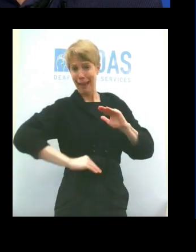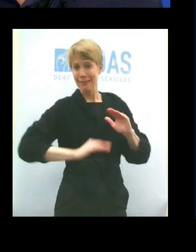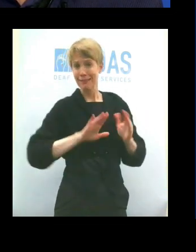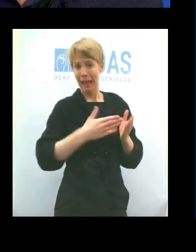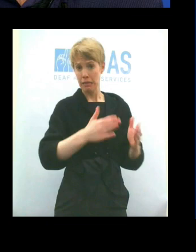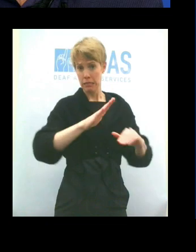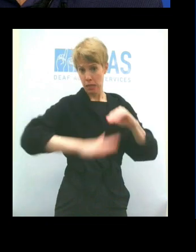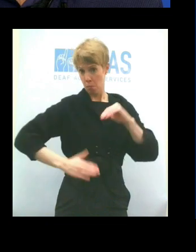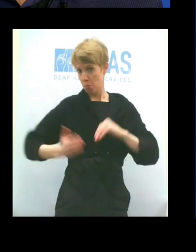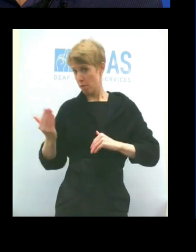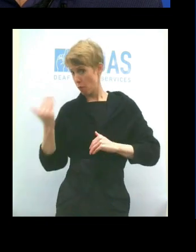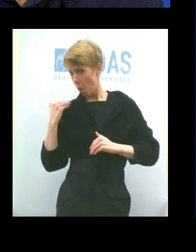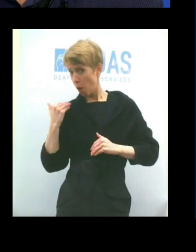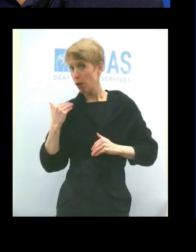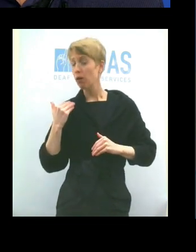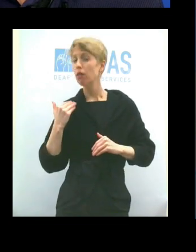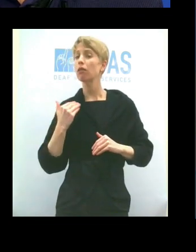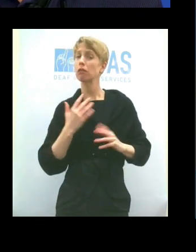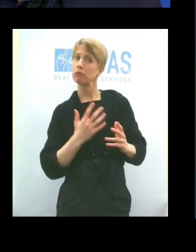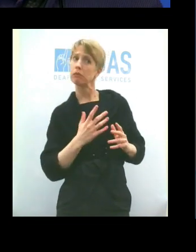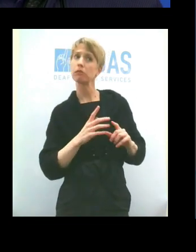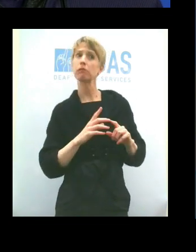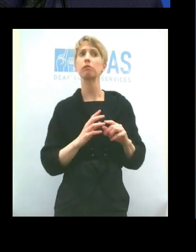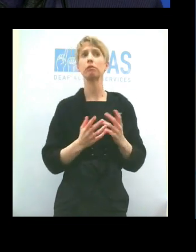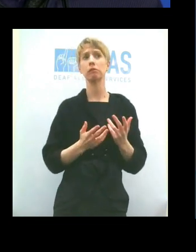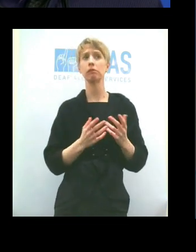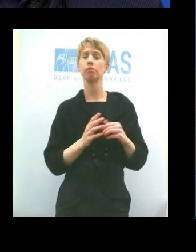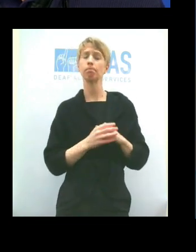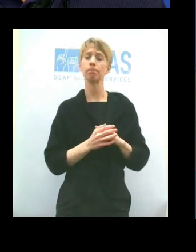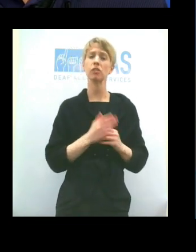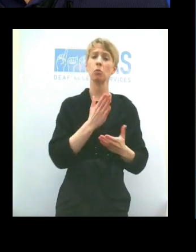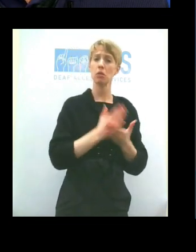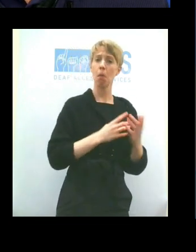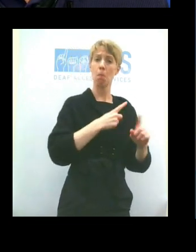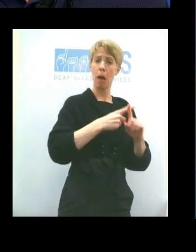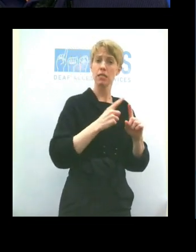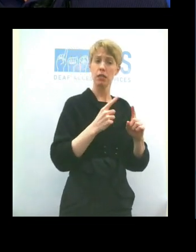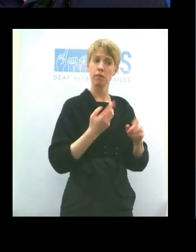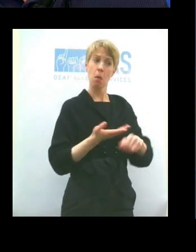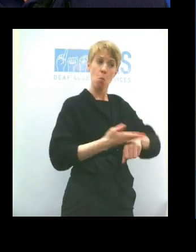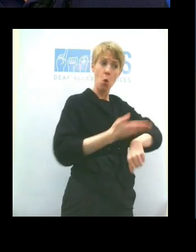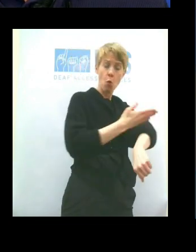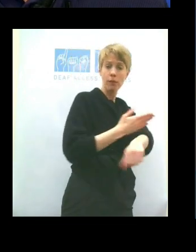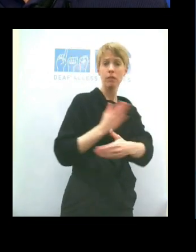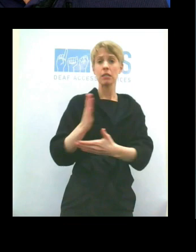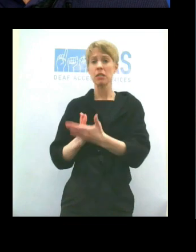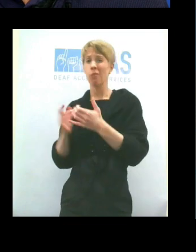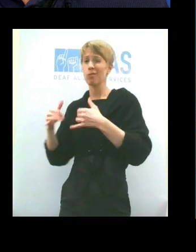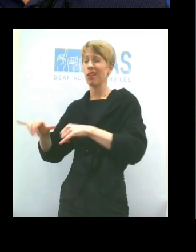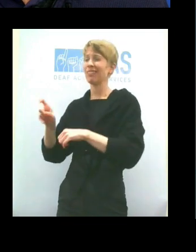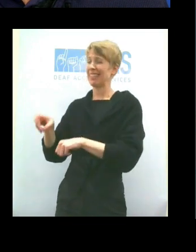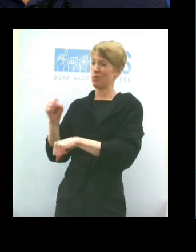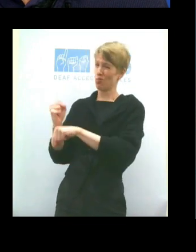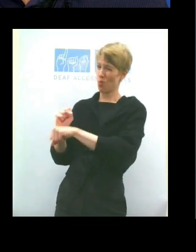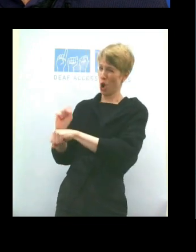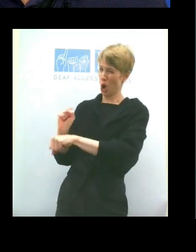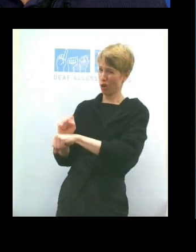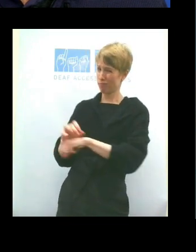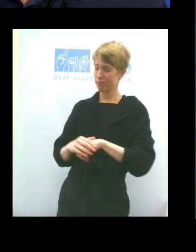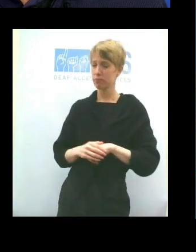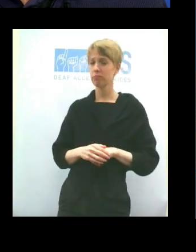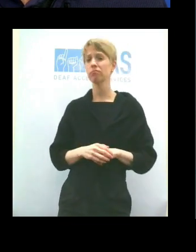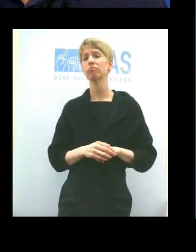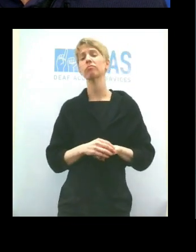we've met every one of the other metrics. New York Forward, if you want to more information on the governor's plan